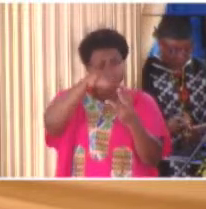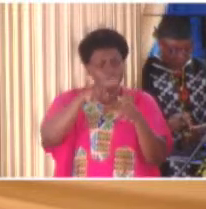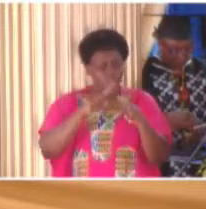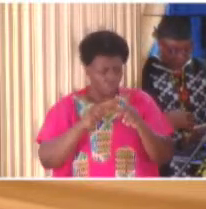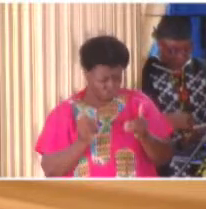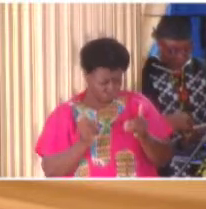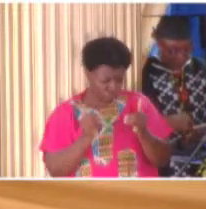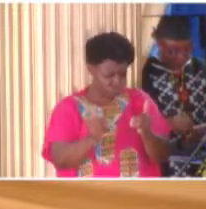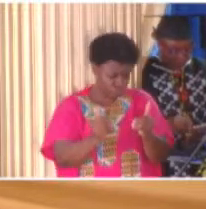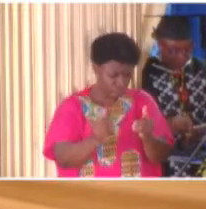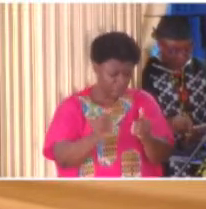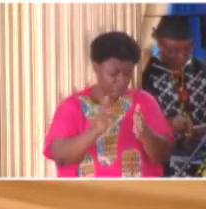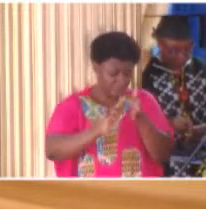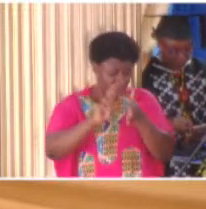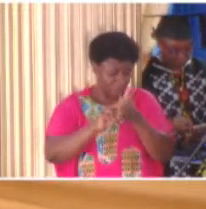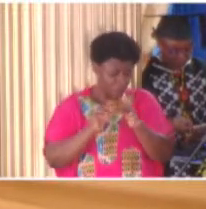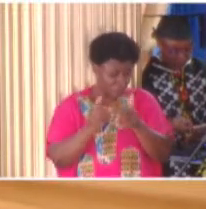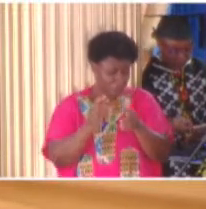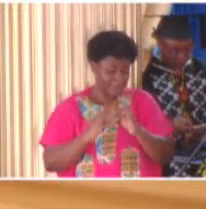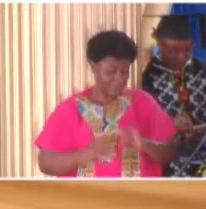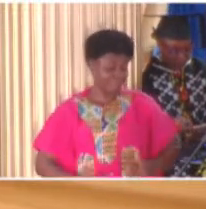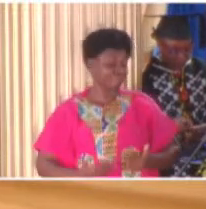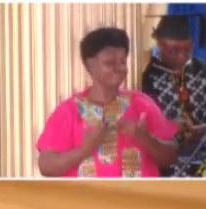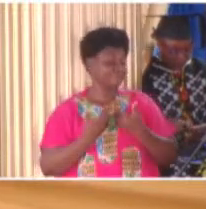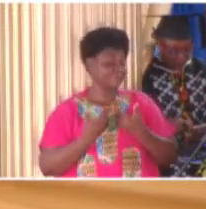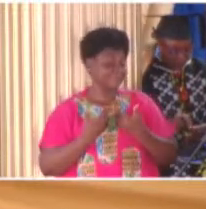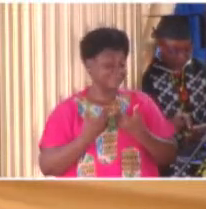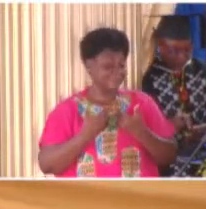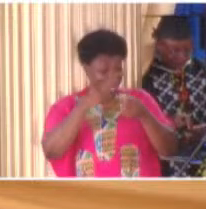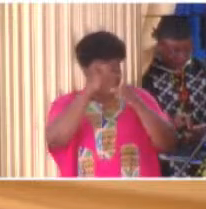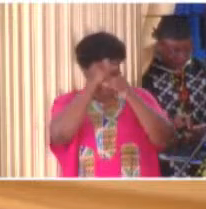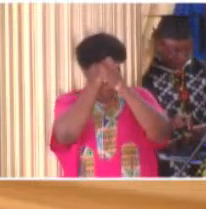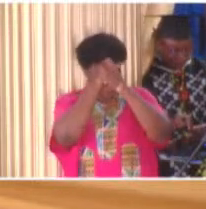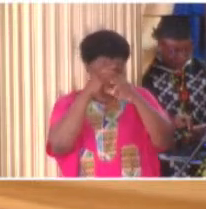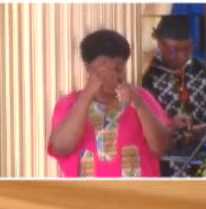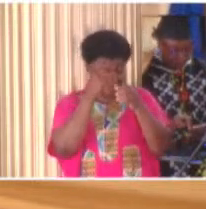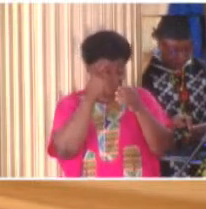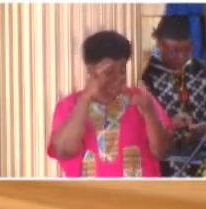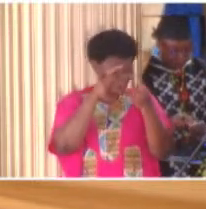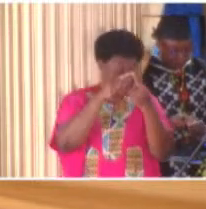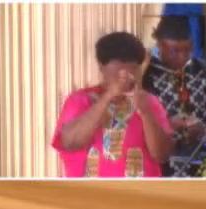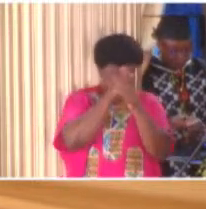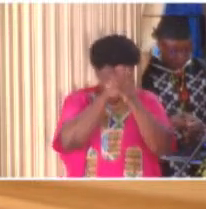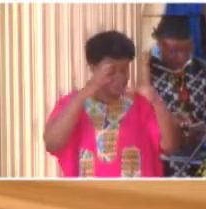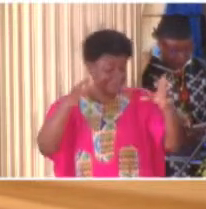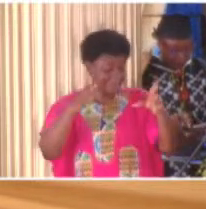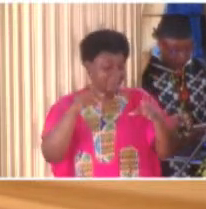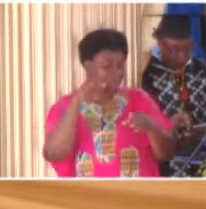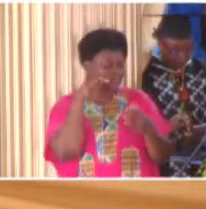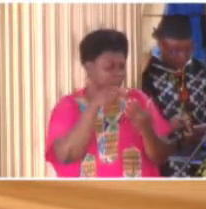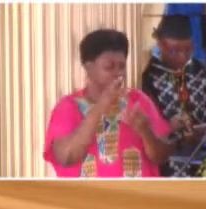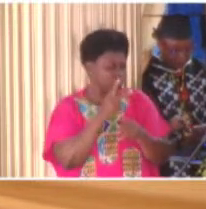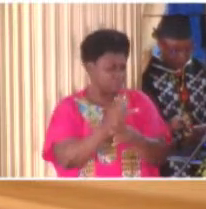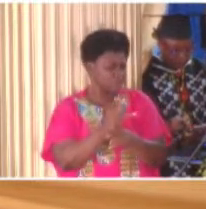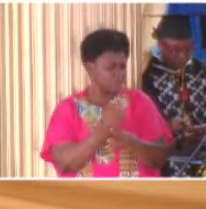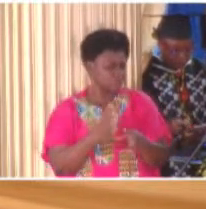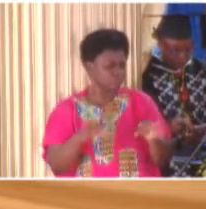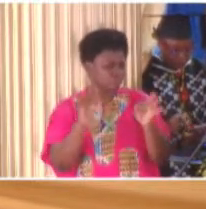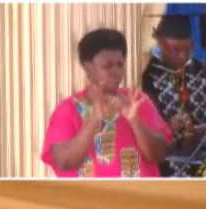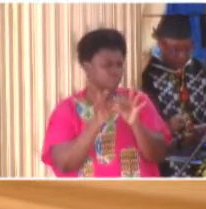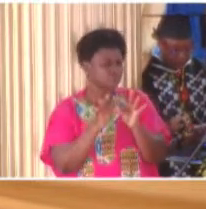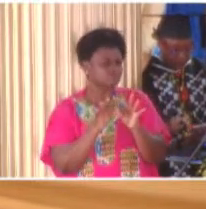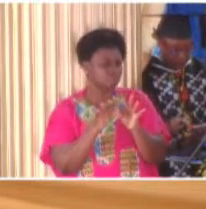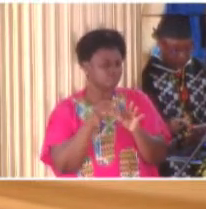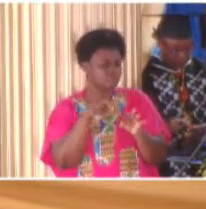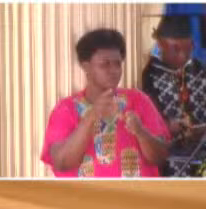the university towards achieving its aspirations, mission, and vision. They will guide the university in maintaining relevance and impact,